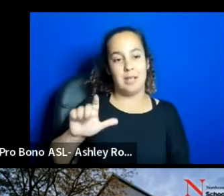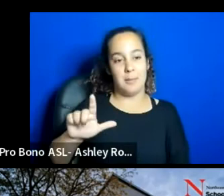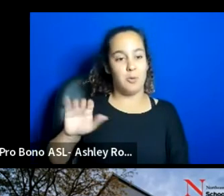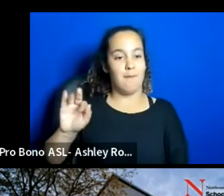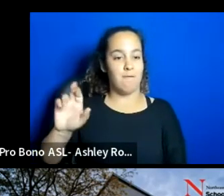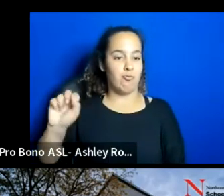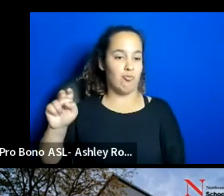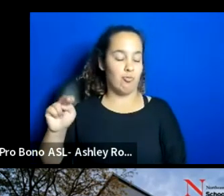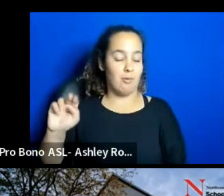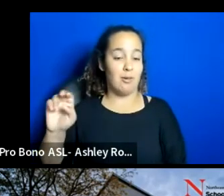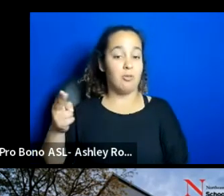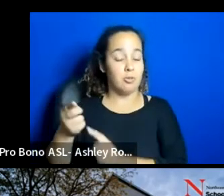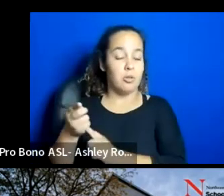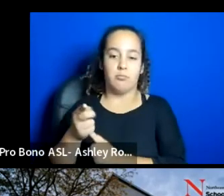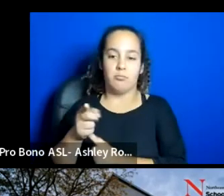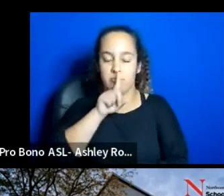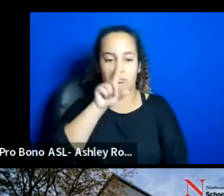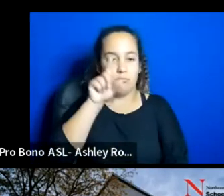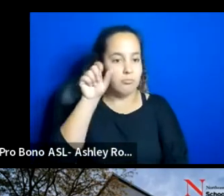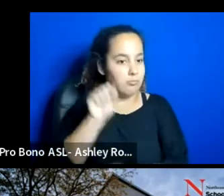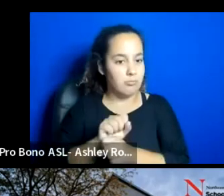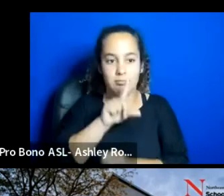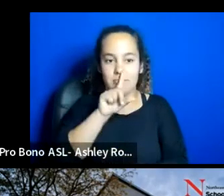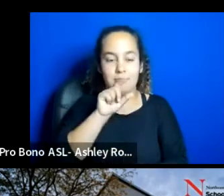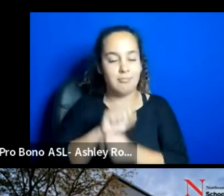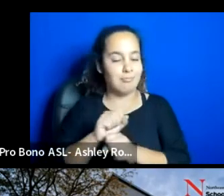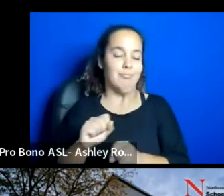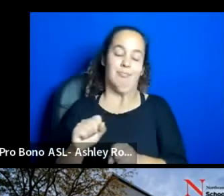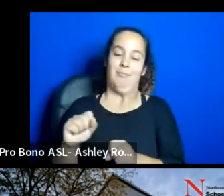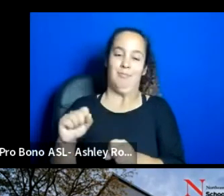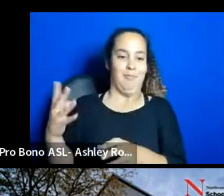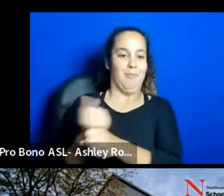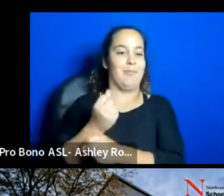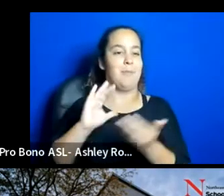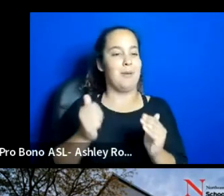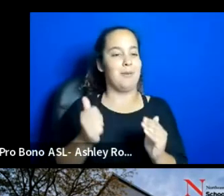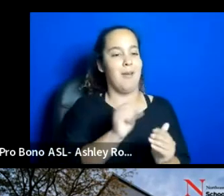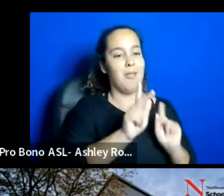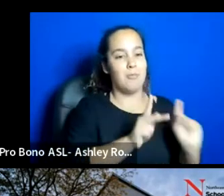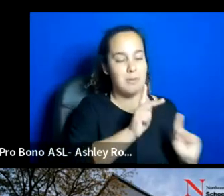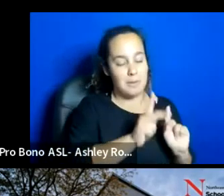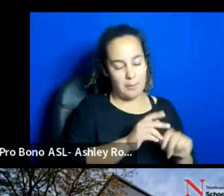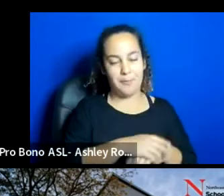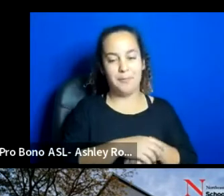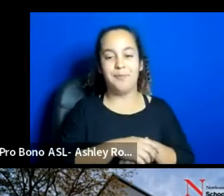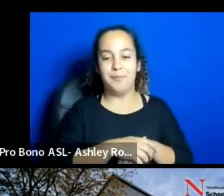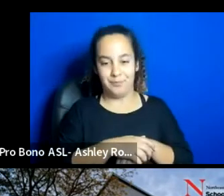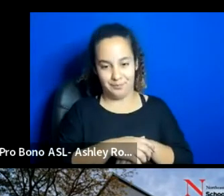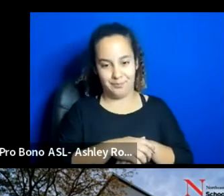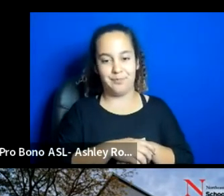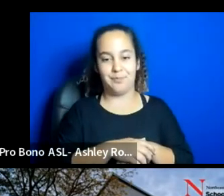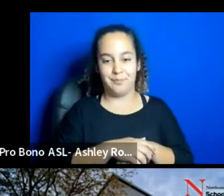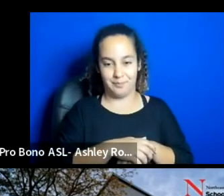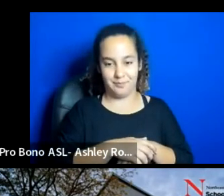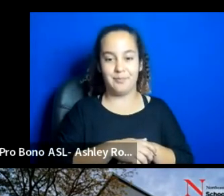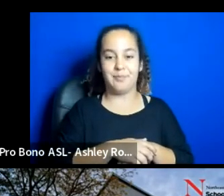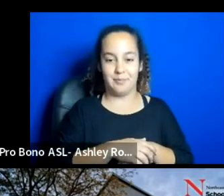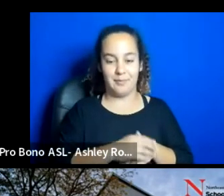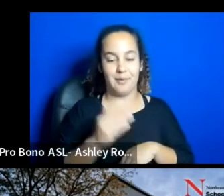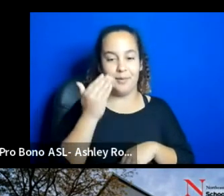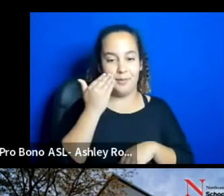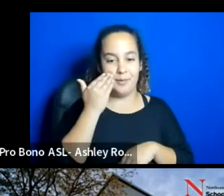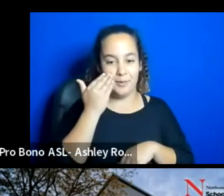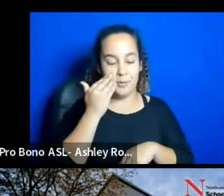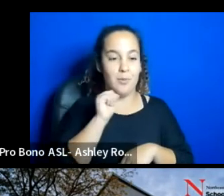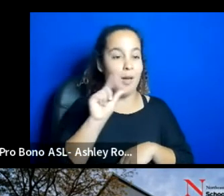rivals in the mid to late 19th century was not just the vast repository of plays, but their possession of the physical plates used to